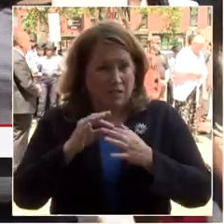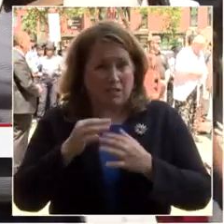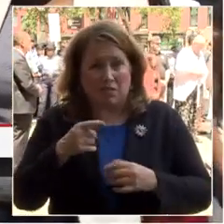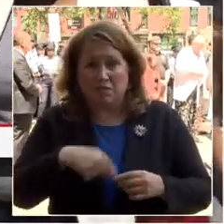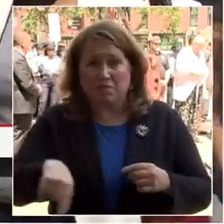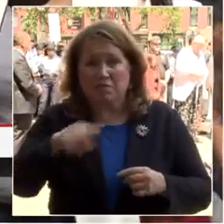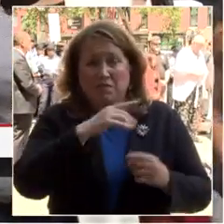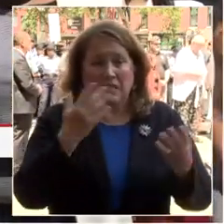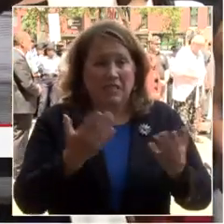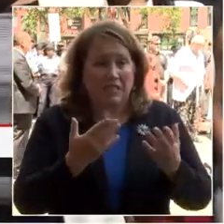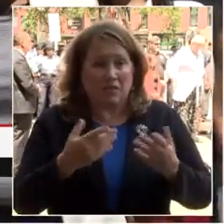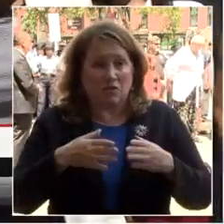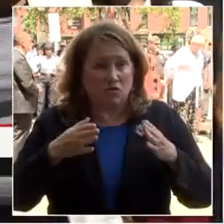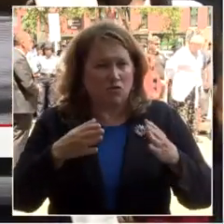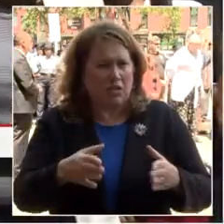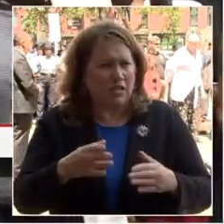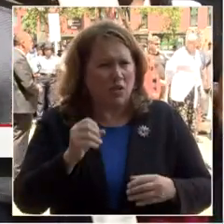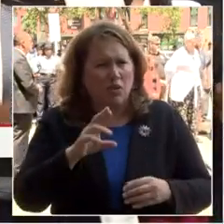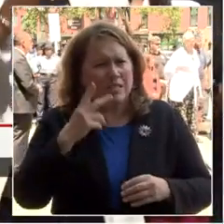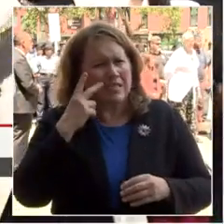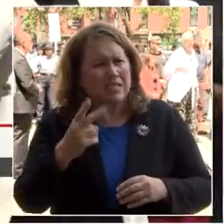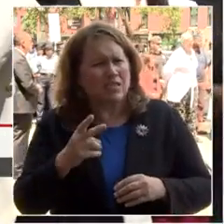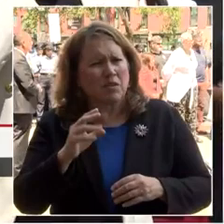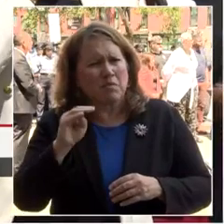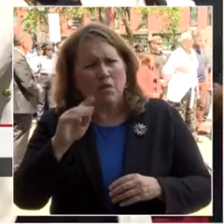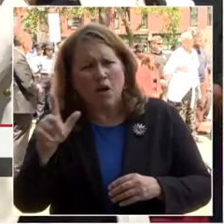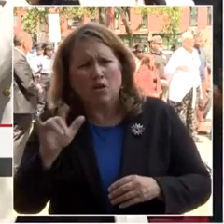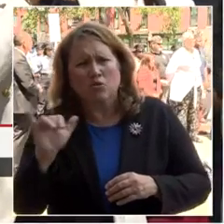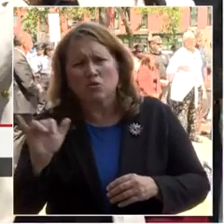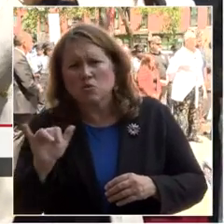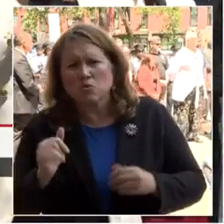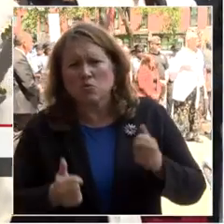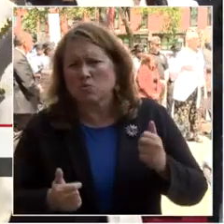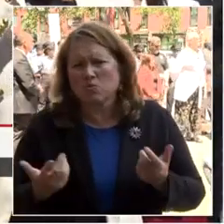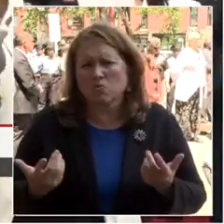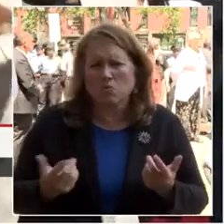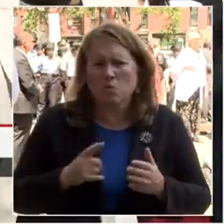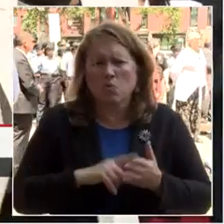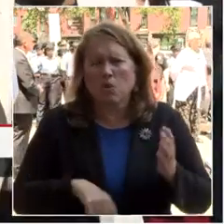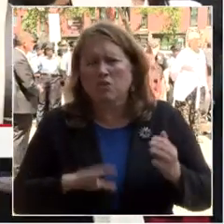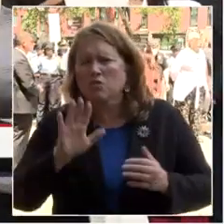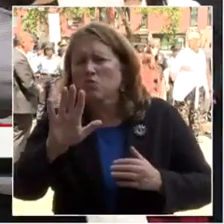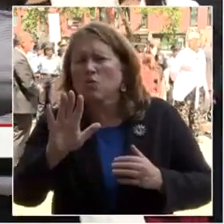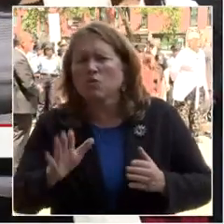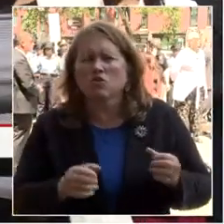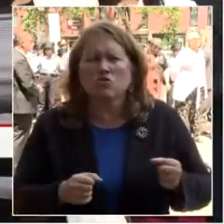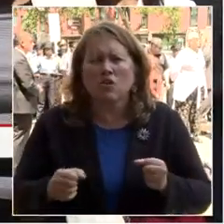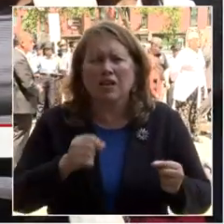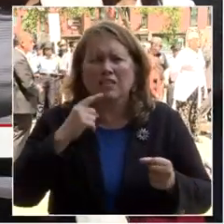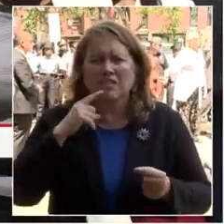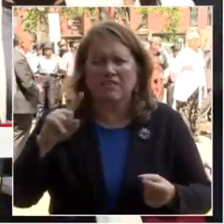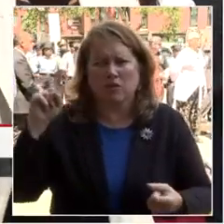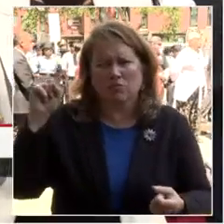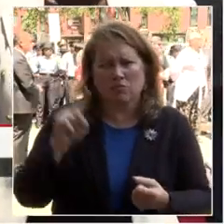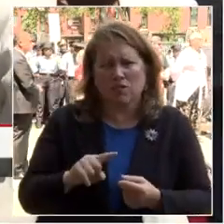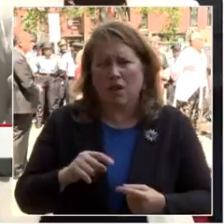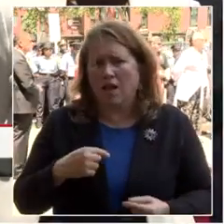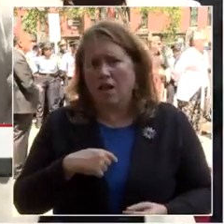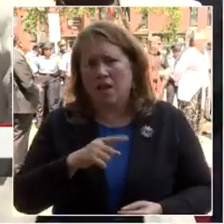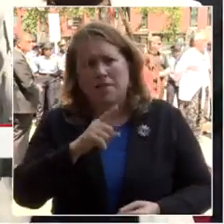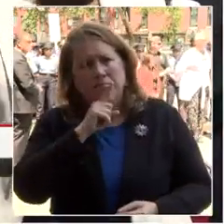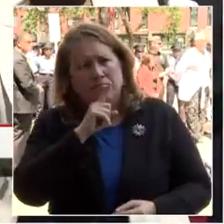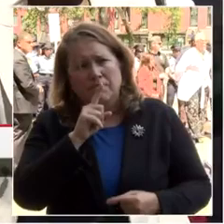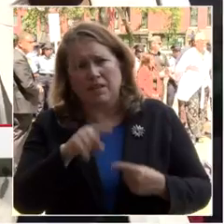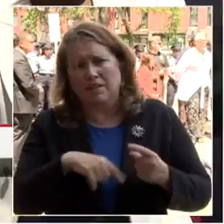We've seen them down on the National Mall recently. What is the strategy for the ATVs? So I won't get into the specifics of the strategy,